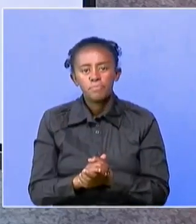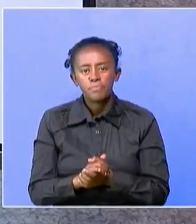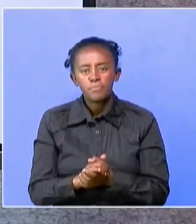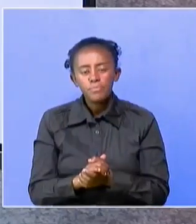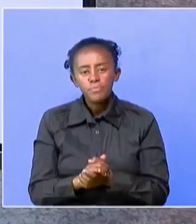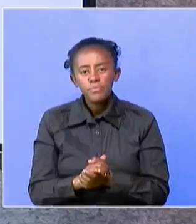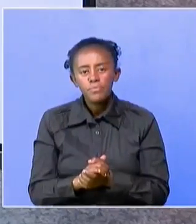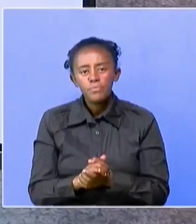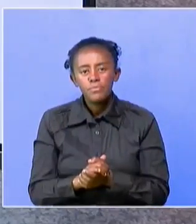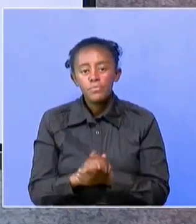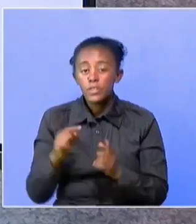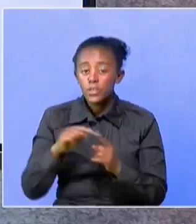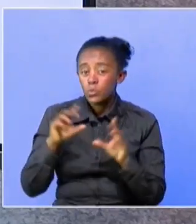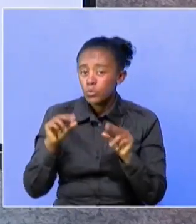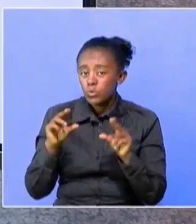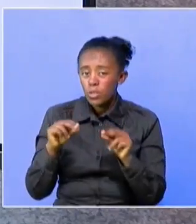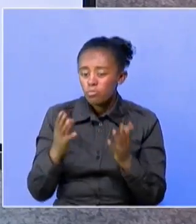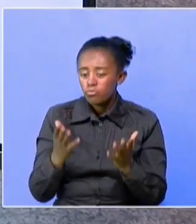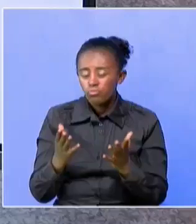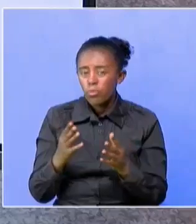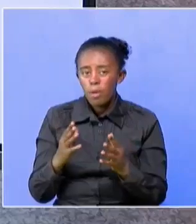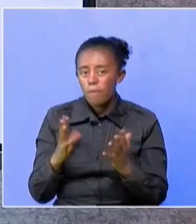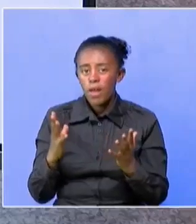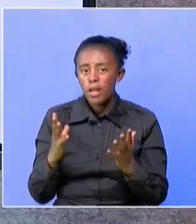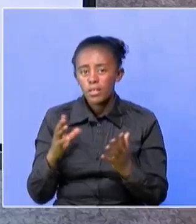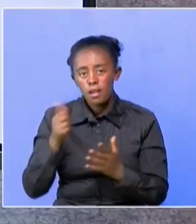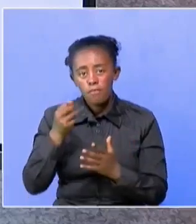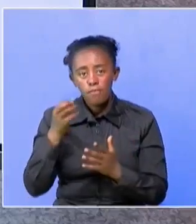say no in this opinion.